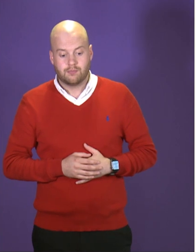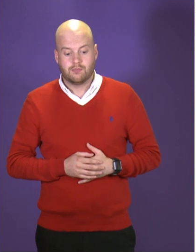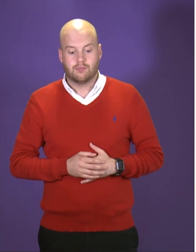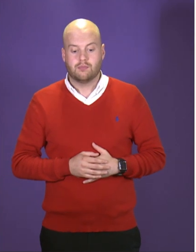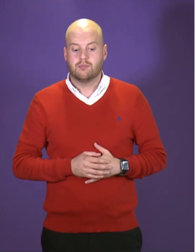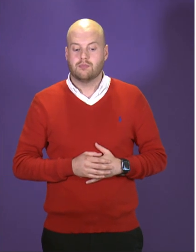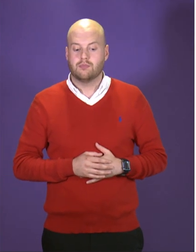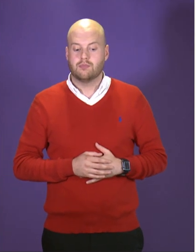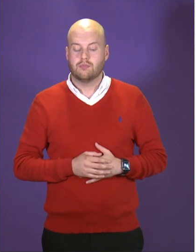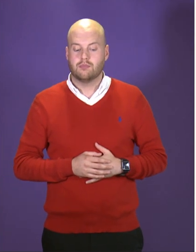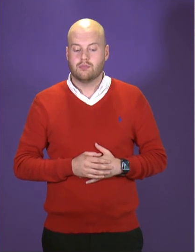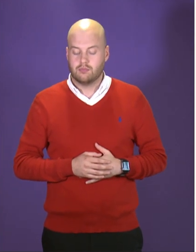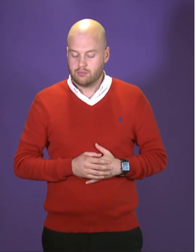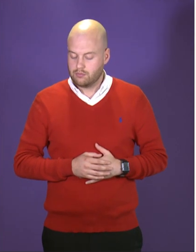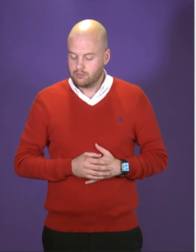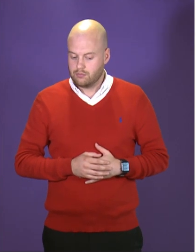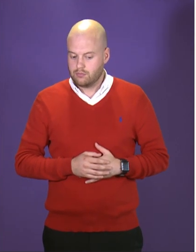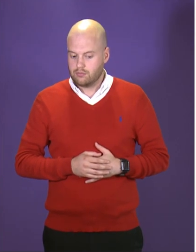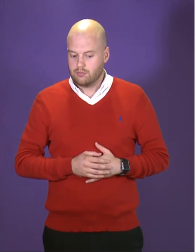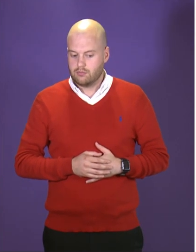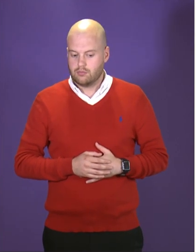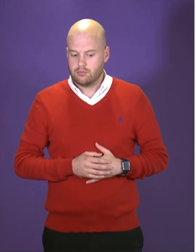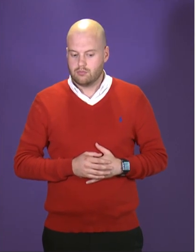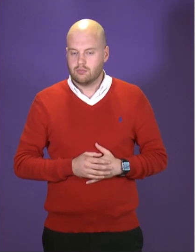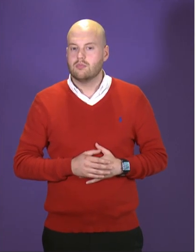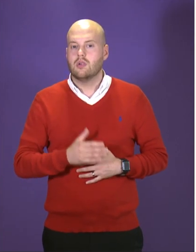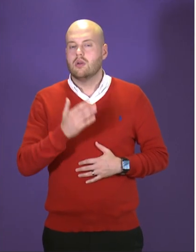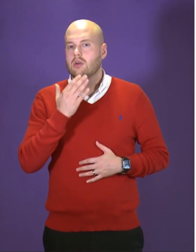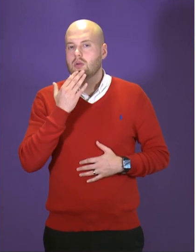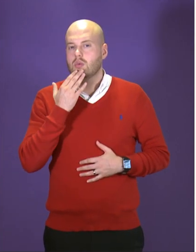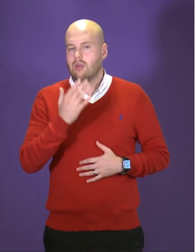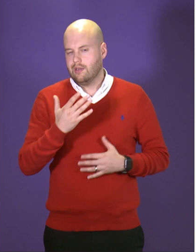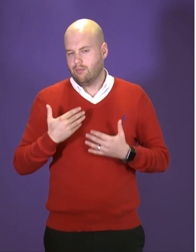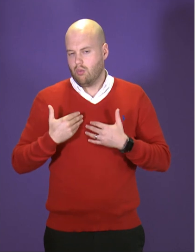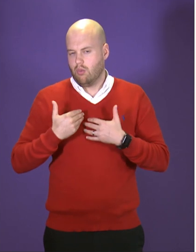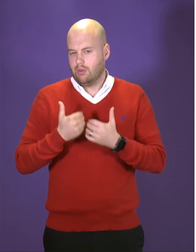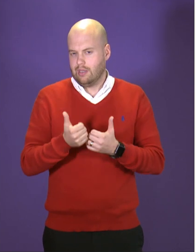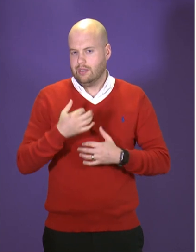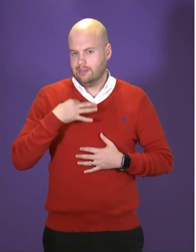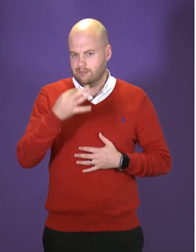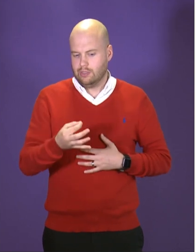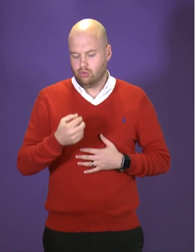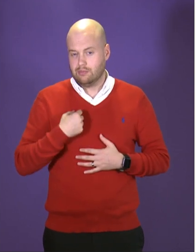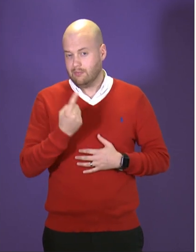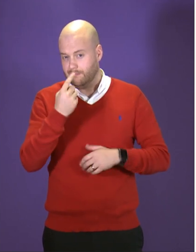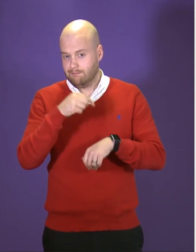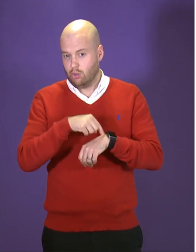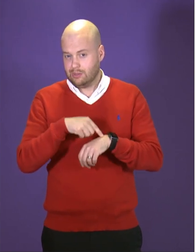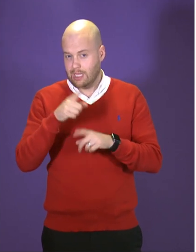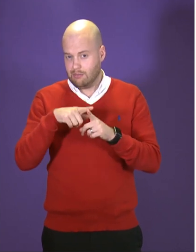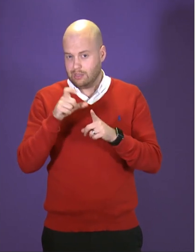First of all, I would like to thank you for the kind invitation. I'm first time in Edinburgh, and I'm